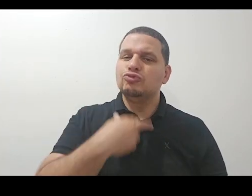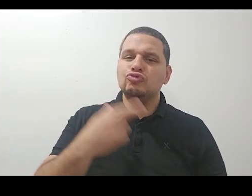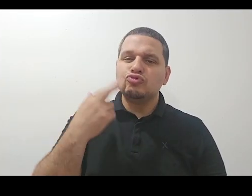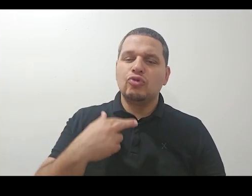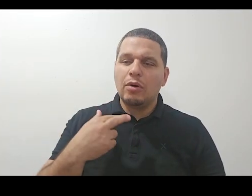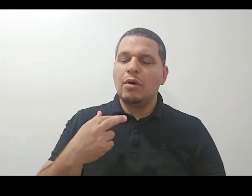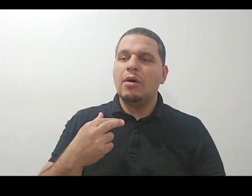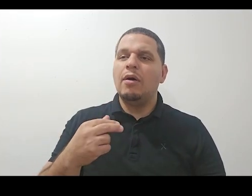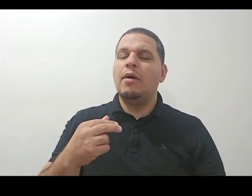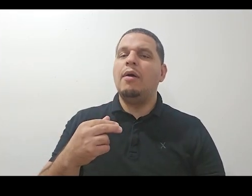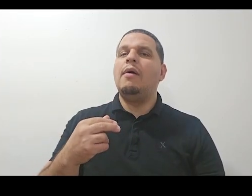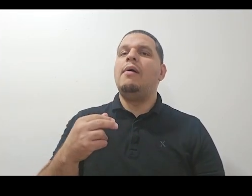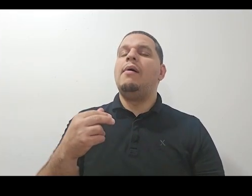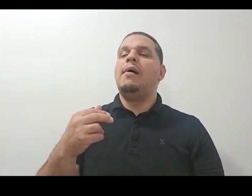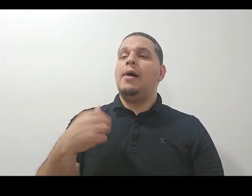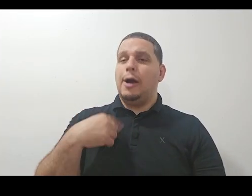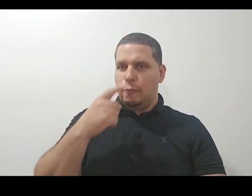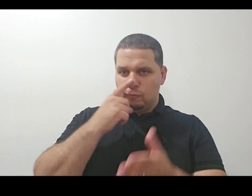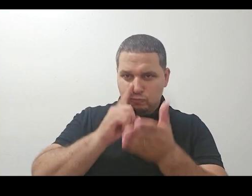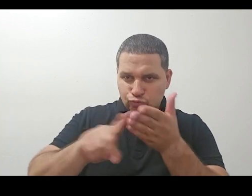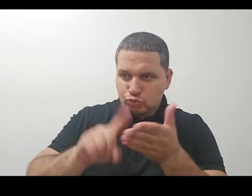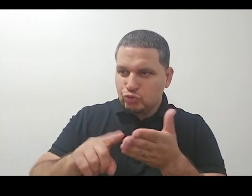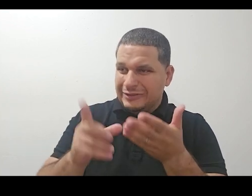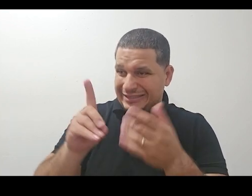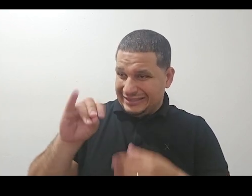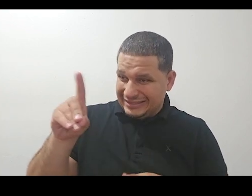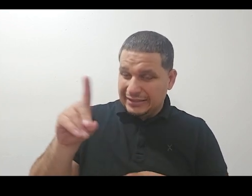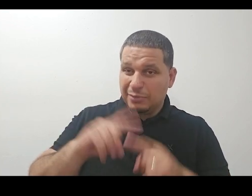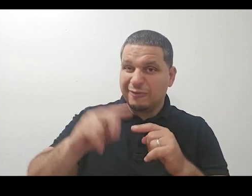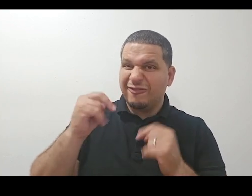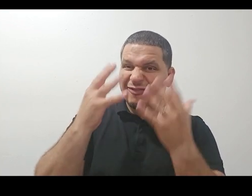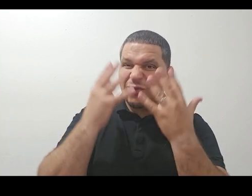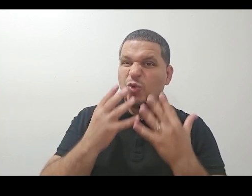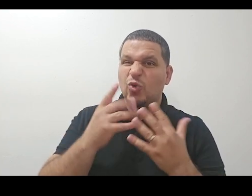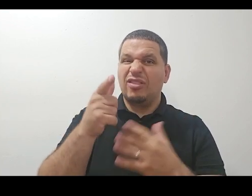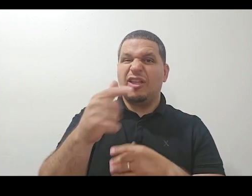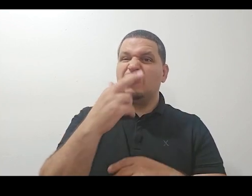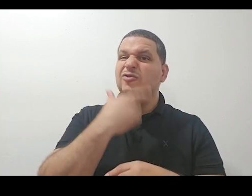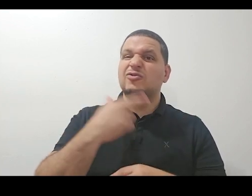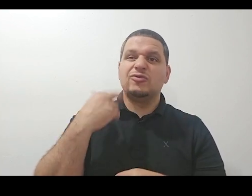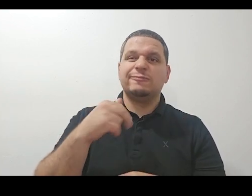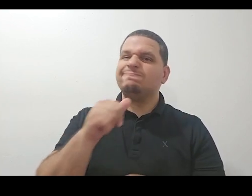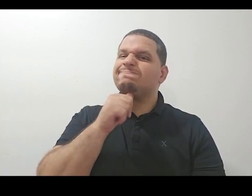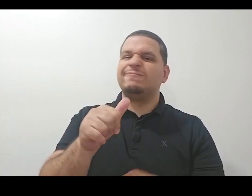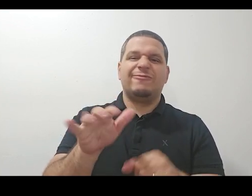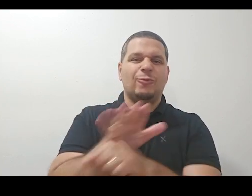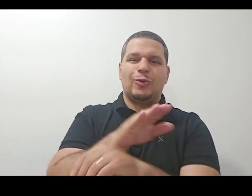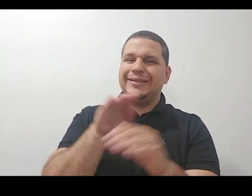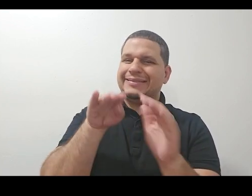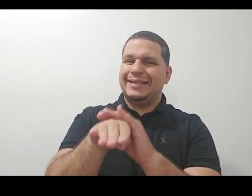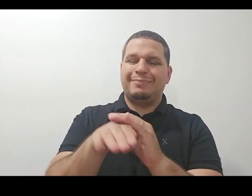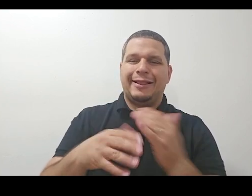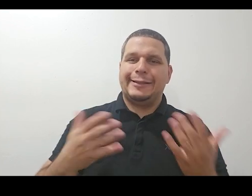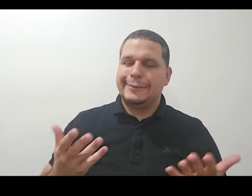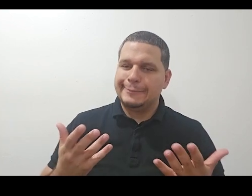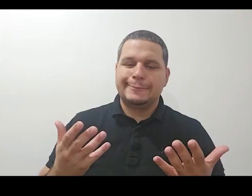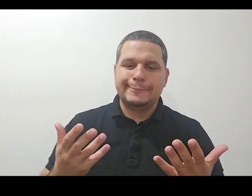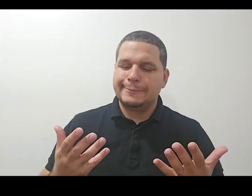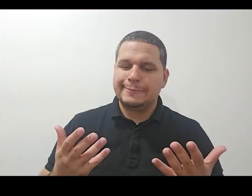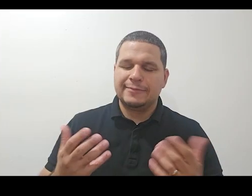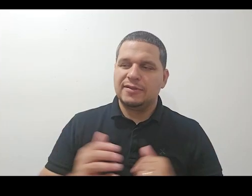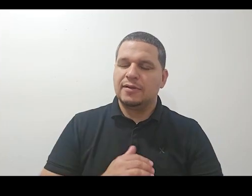dining where I researched, and unfortunately the establishment wasn't fully accessible. Yeah.